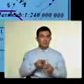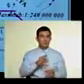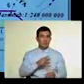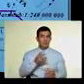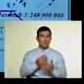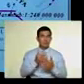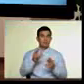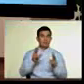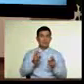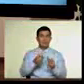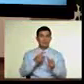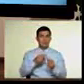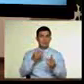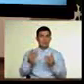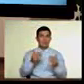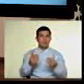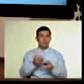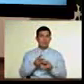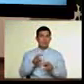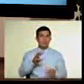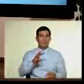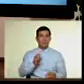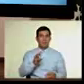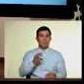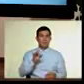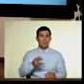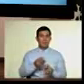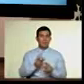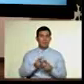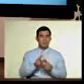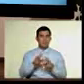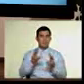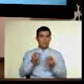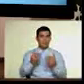Ularning nomlari ko'pincha materik nomlari bilan bir xil nomlanadi.